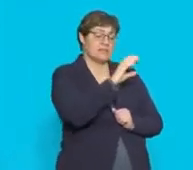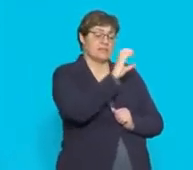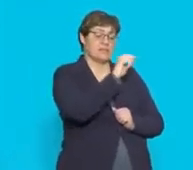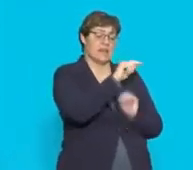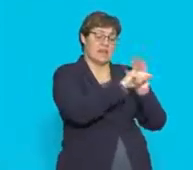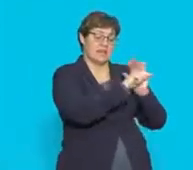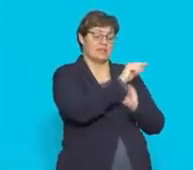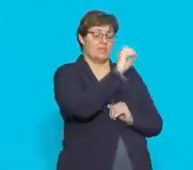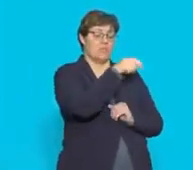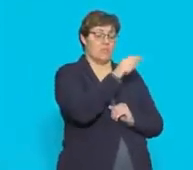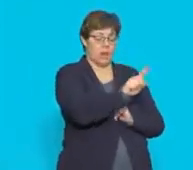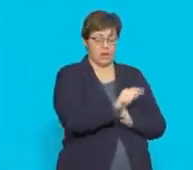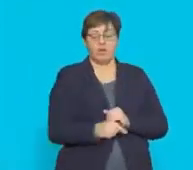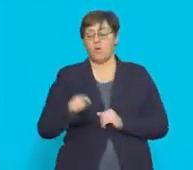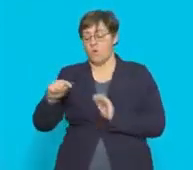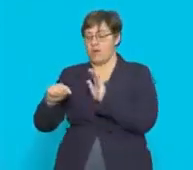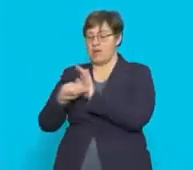0,1. We also divide it by